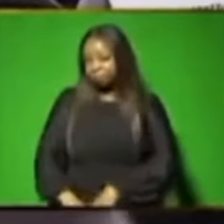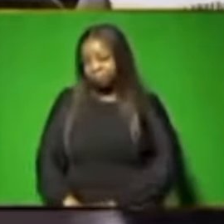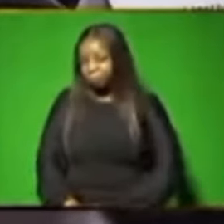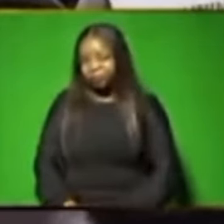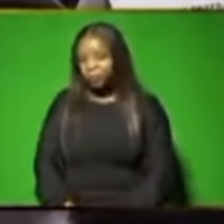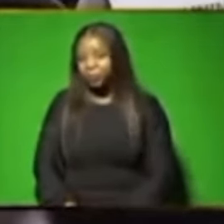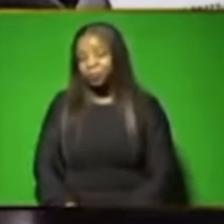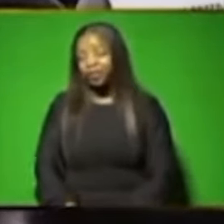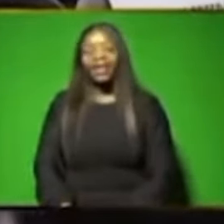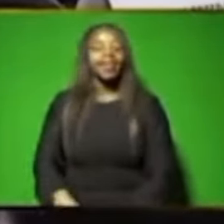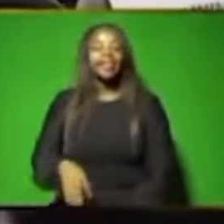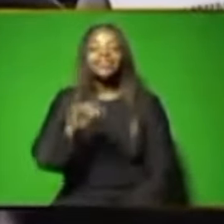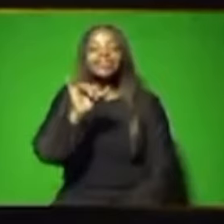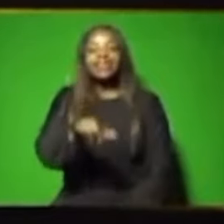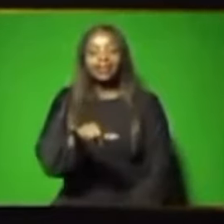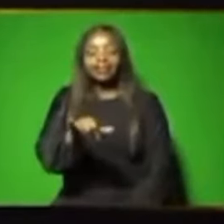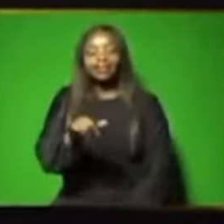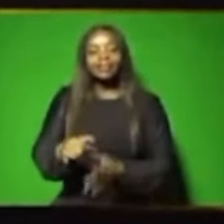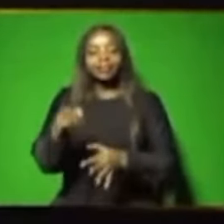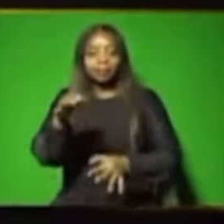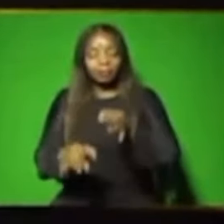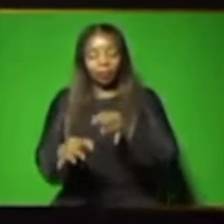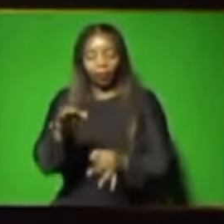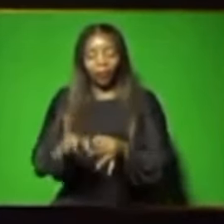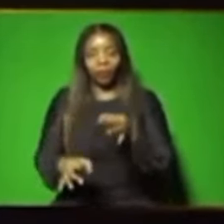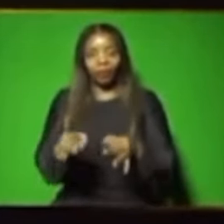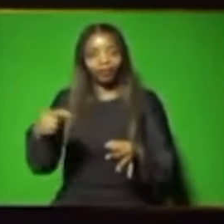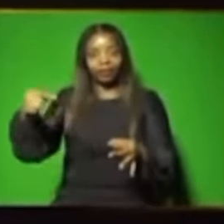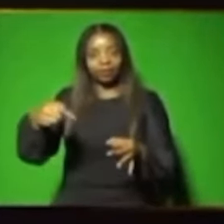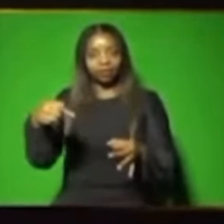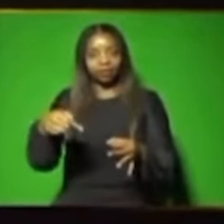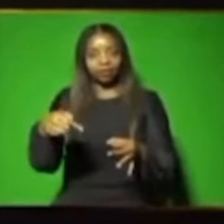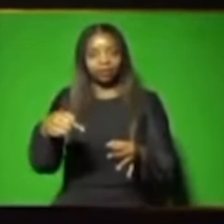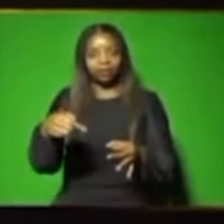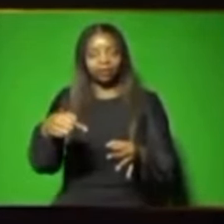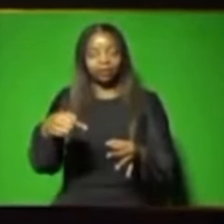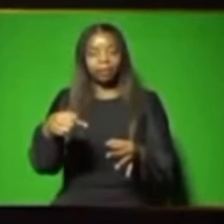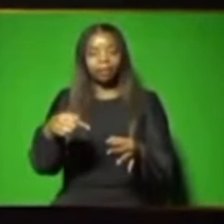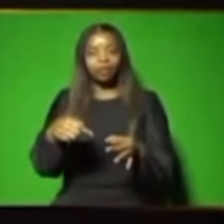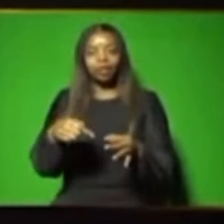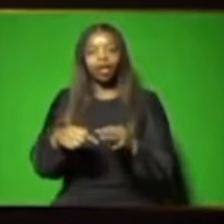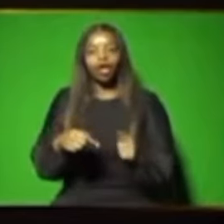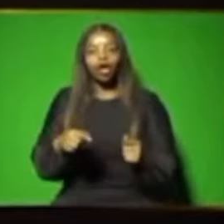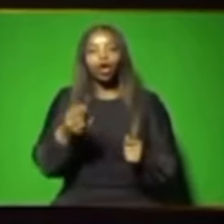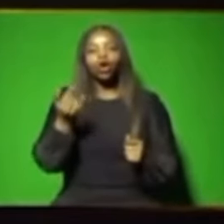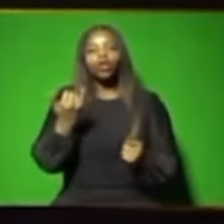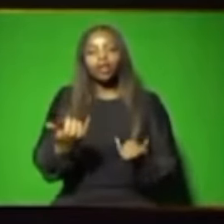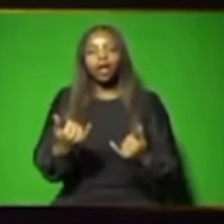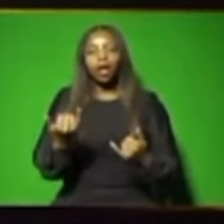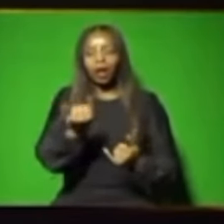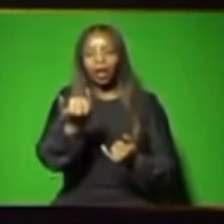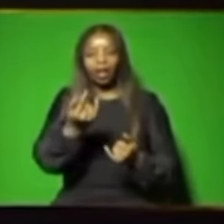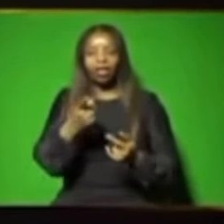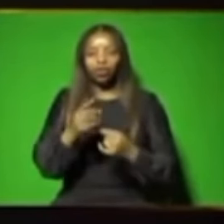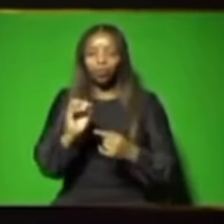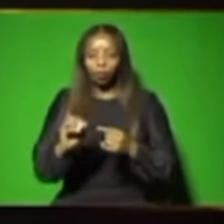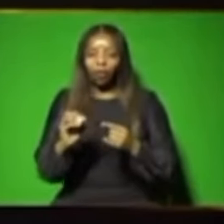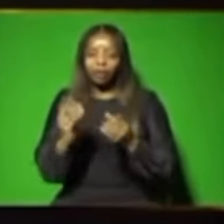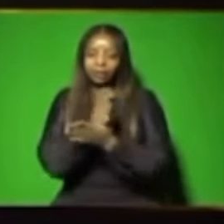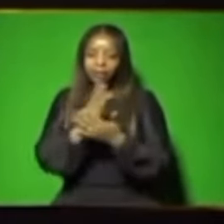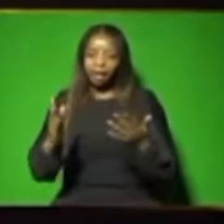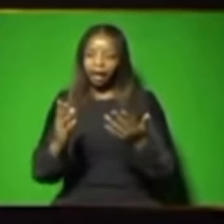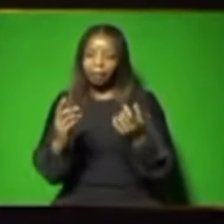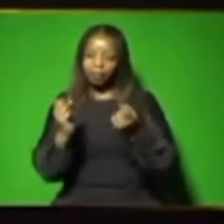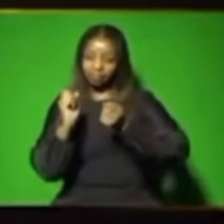E ke bonang kare o na le wa itse wa fatlhega. Ke nyaka gore re